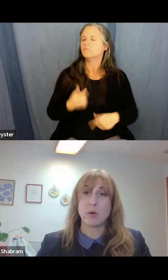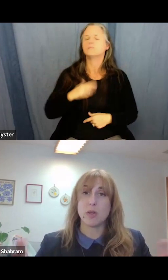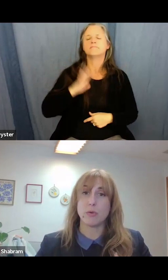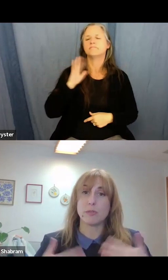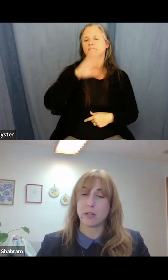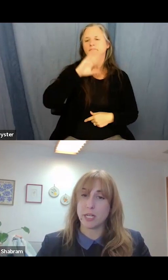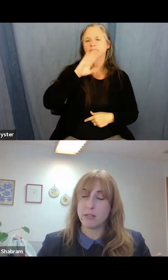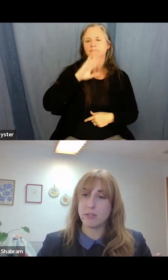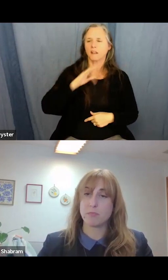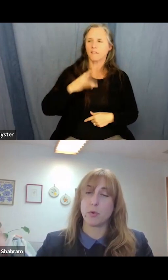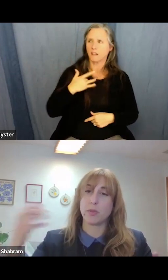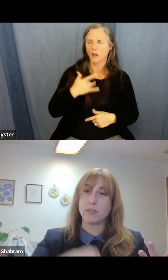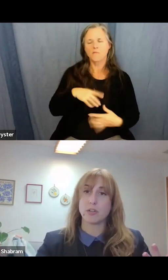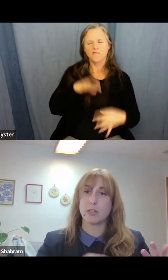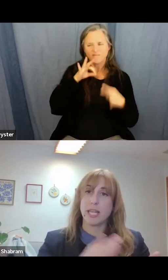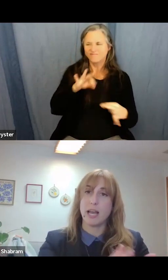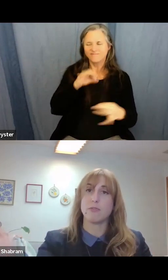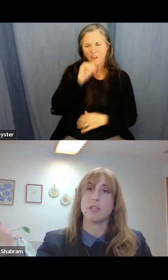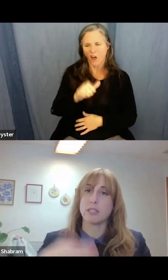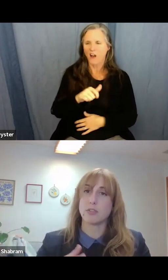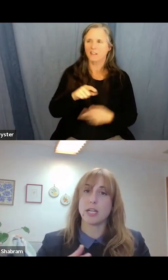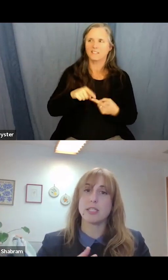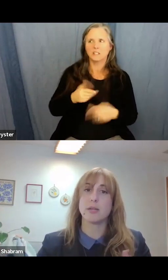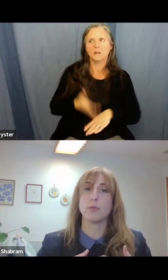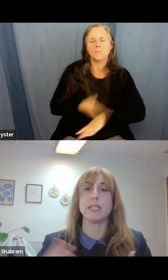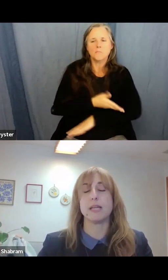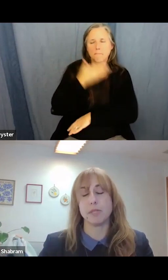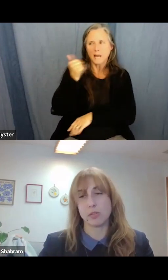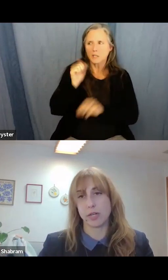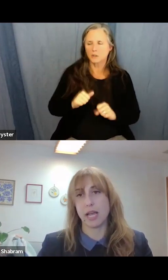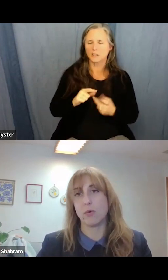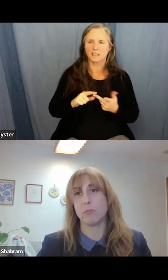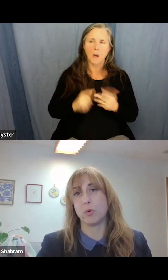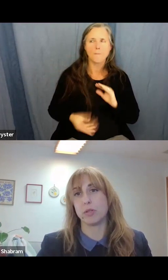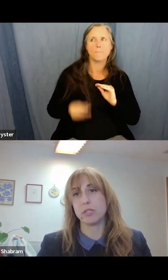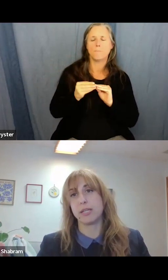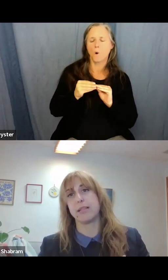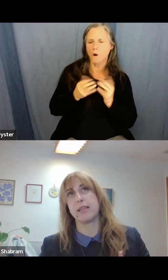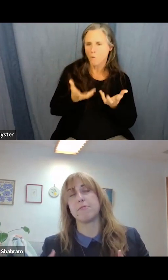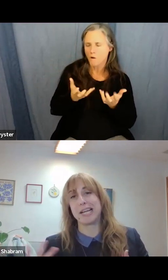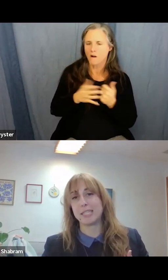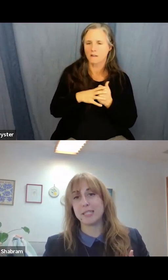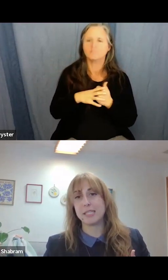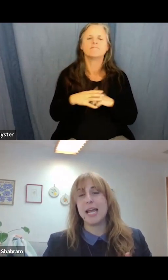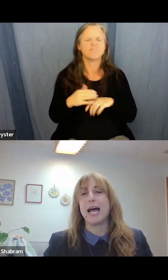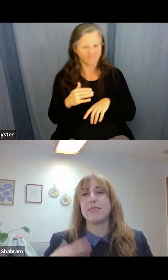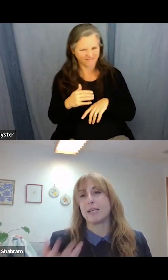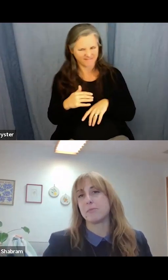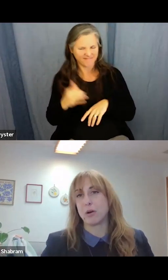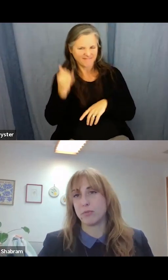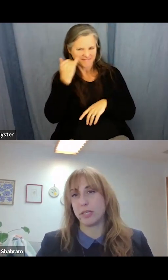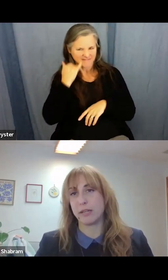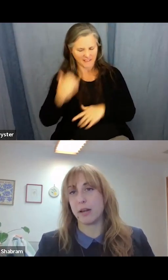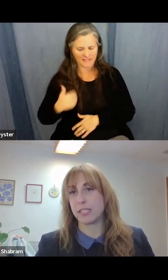Breaking down those barriers, both internally and for the district, really demonstrates how important they find it. And